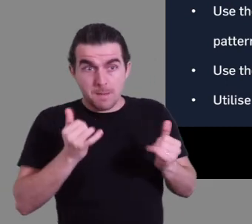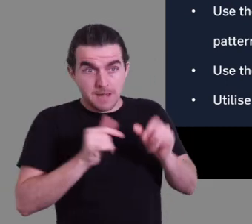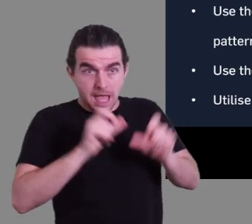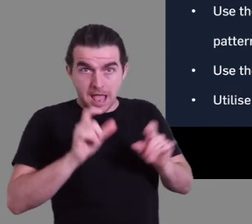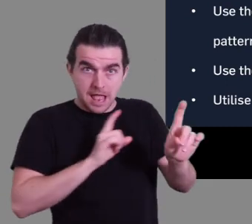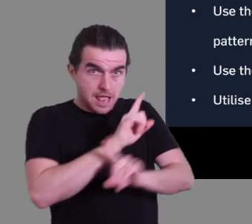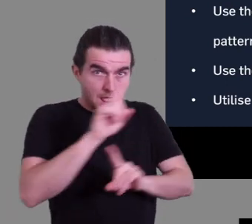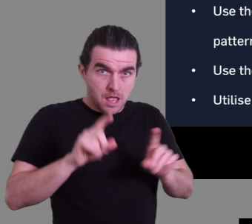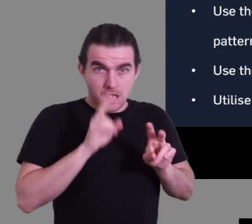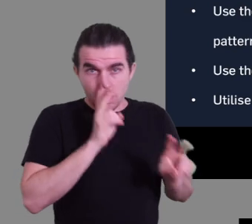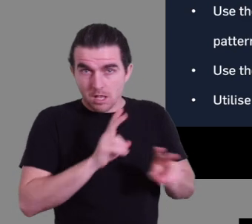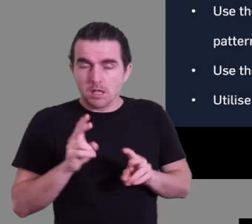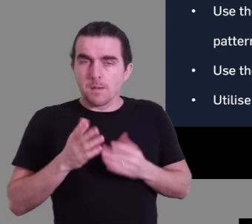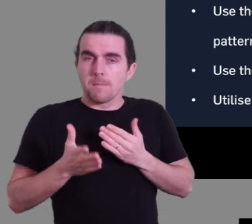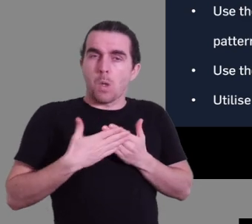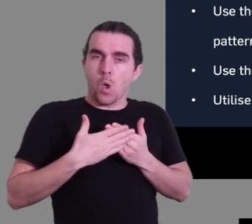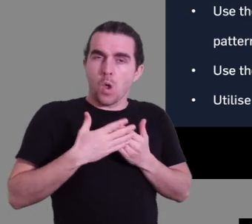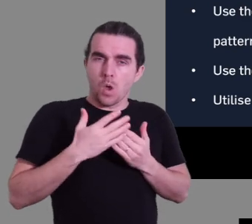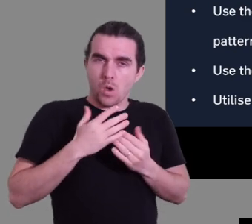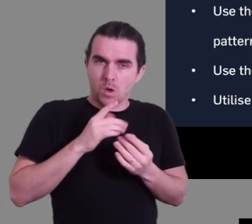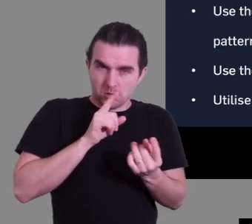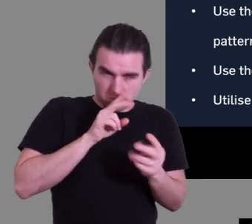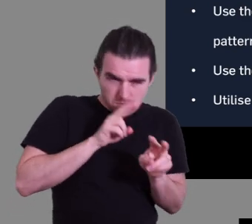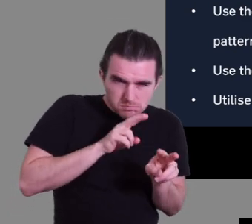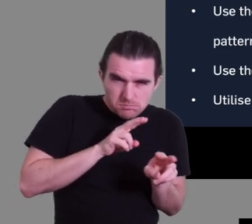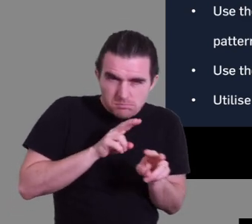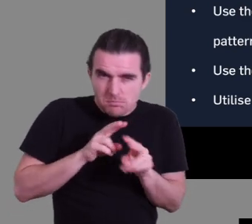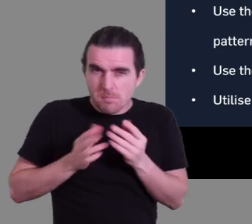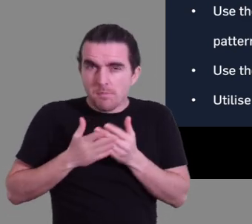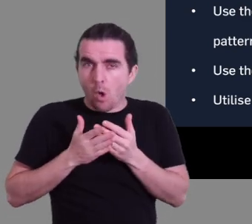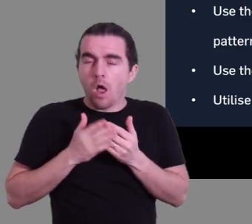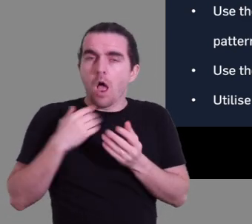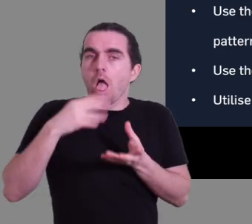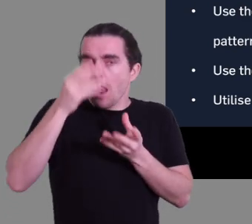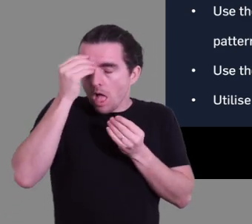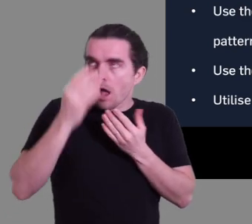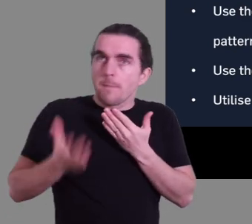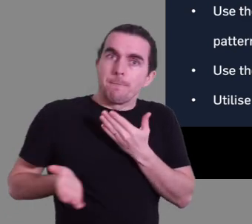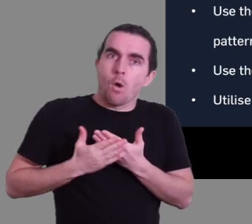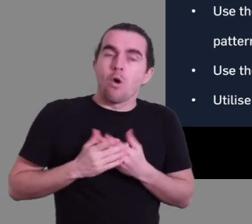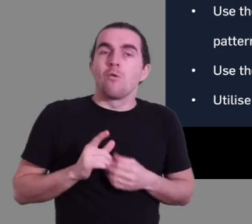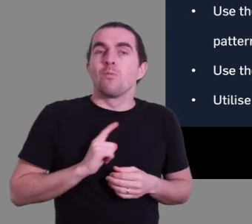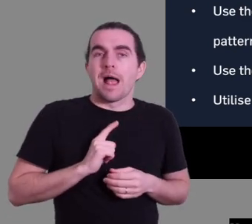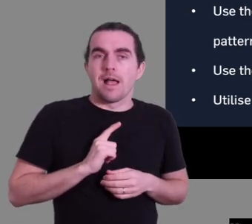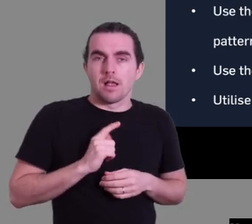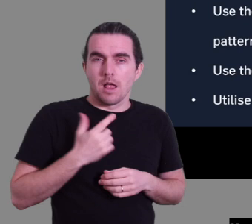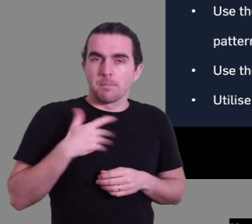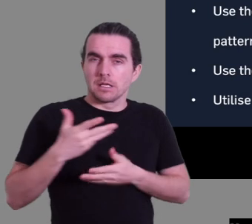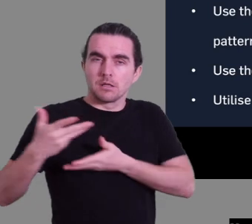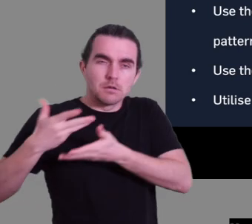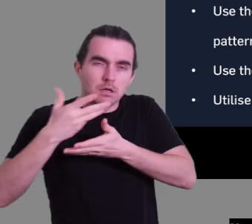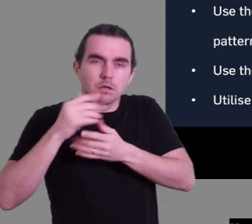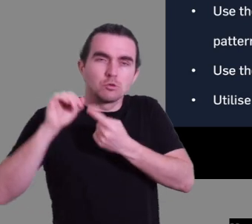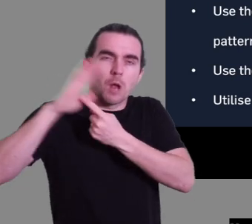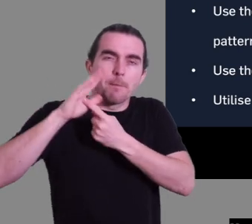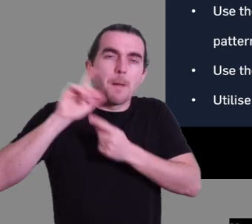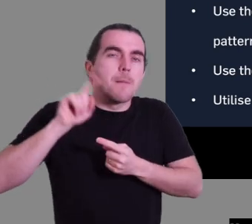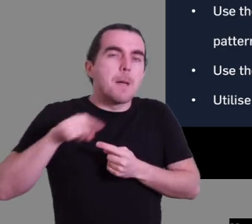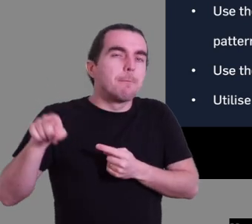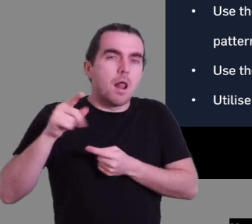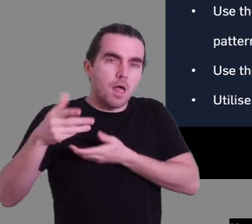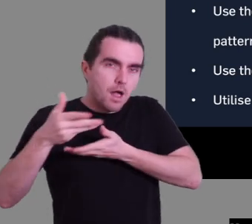And these, since I've been doing this more closely, Bish, I've learned so much more, because I've been discussing it with some